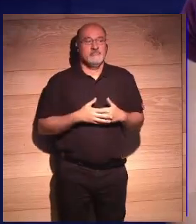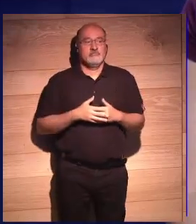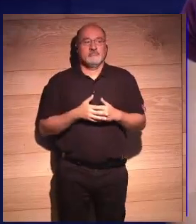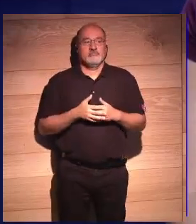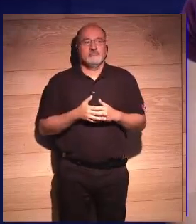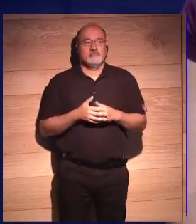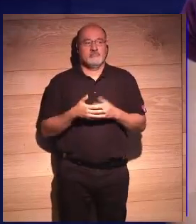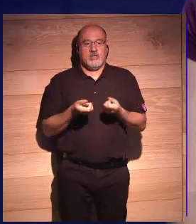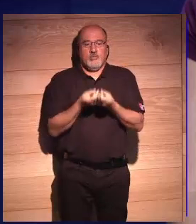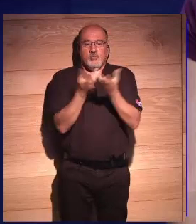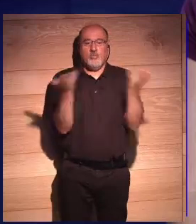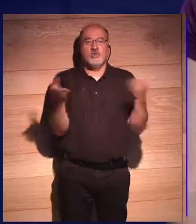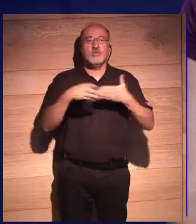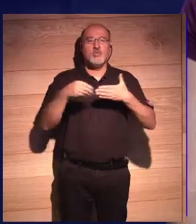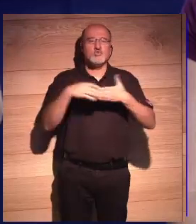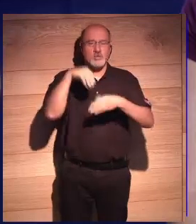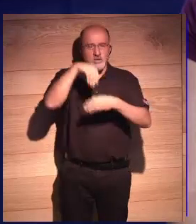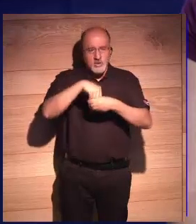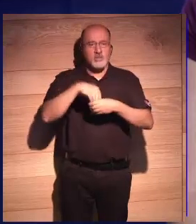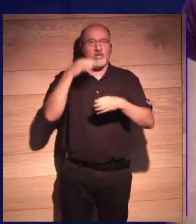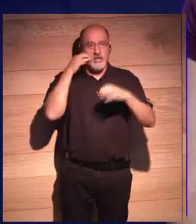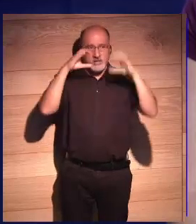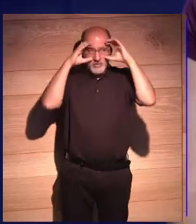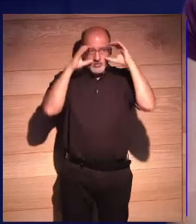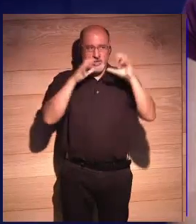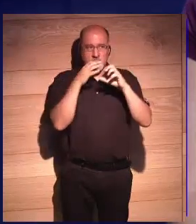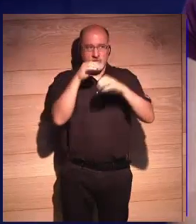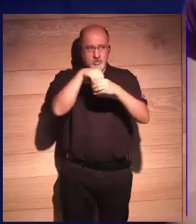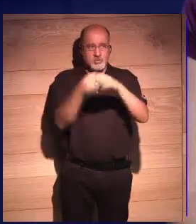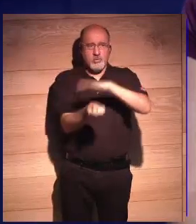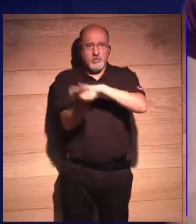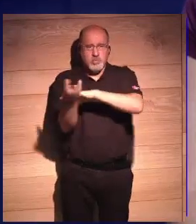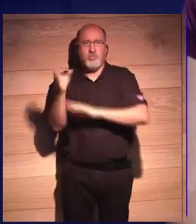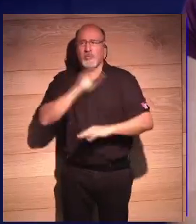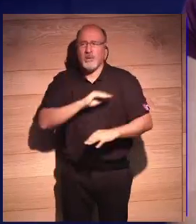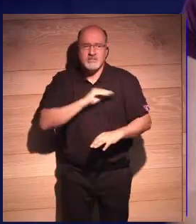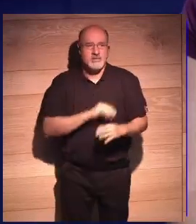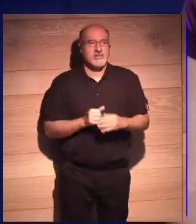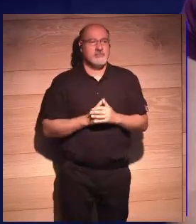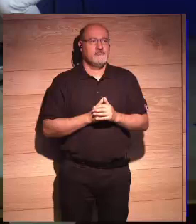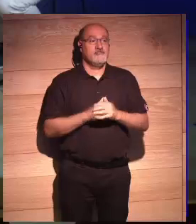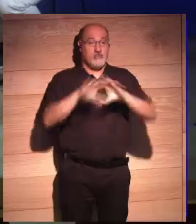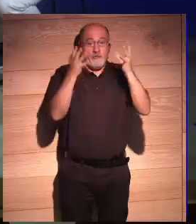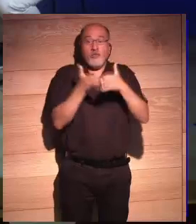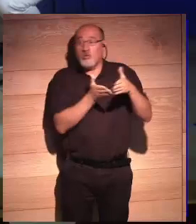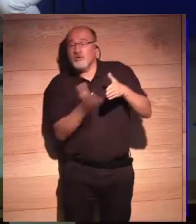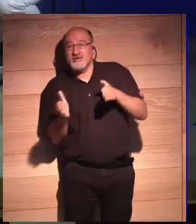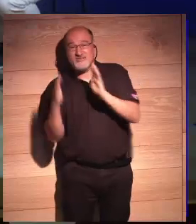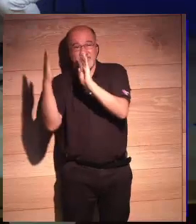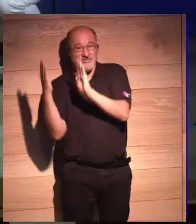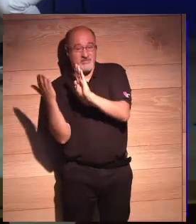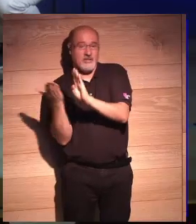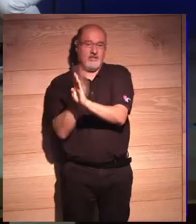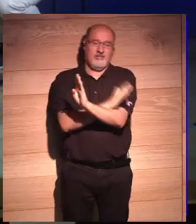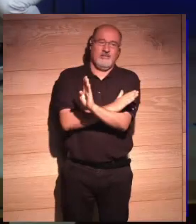future, is really interesting in terms of multi-user in VR, because there will be many contents. So this is